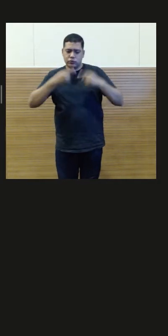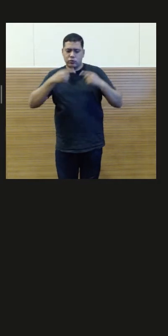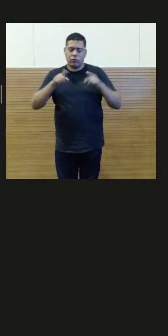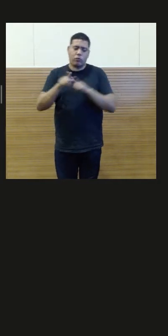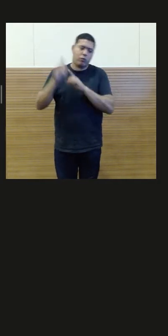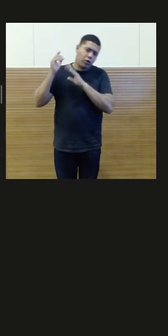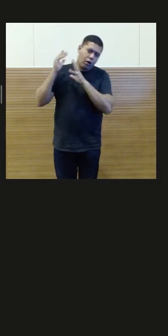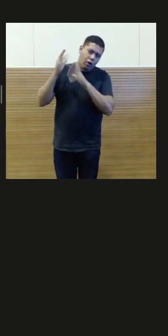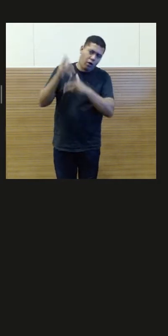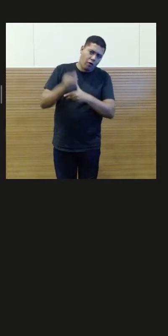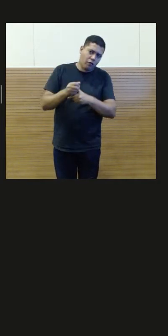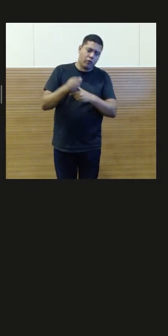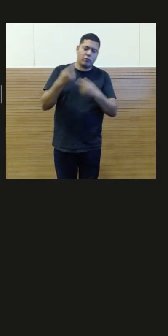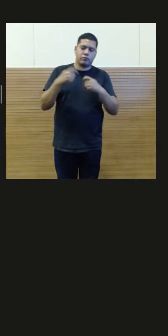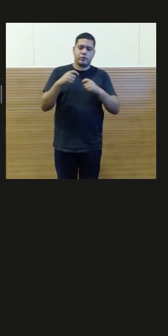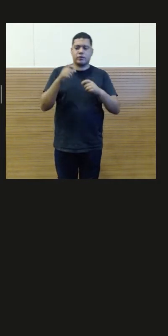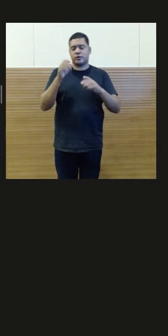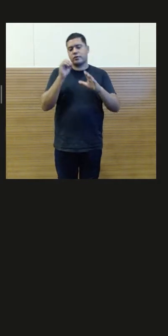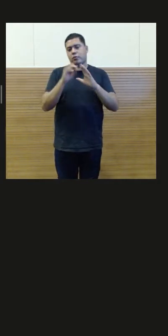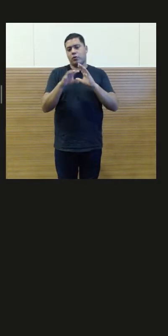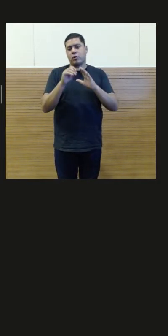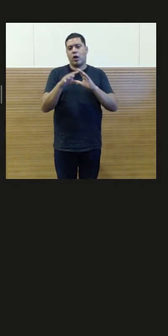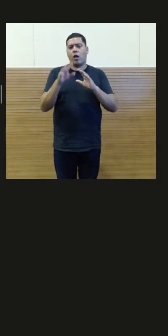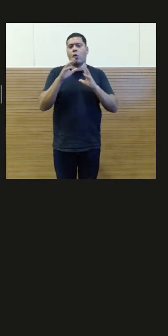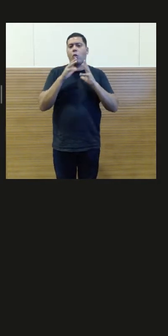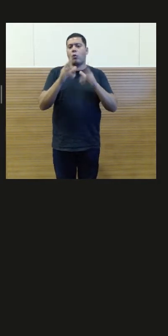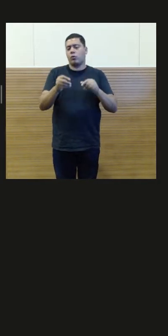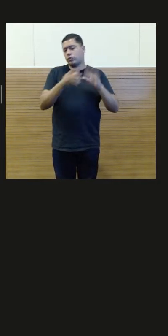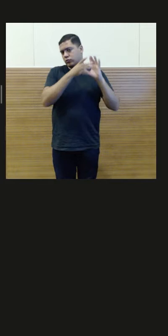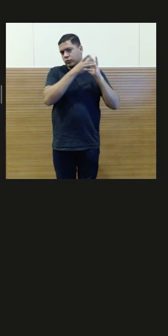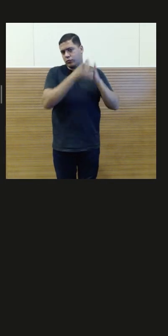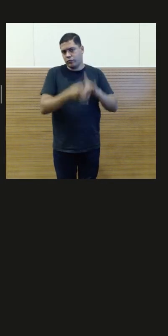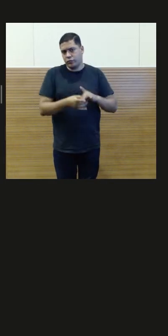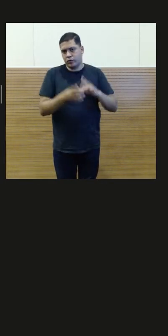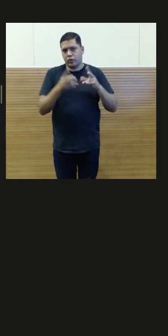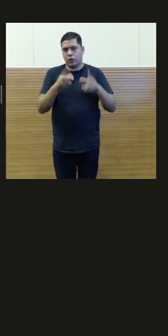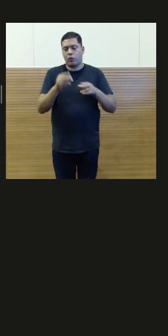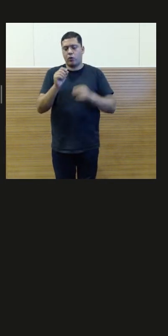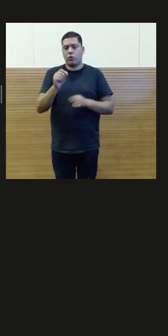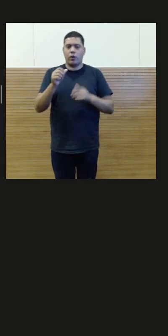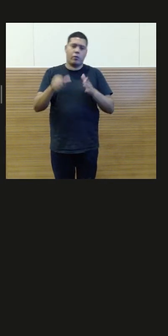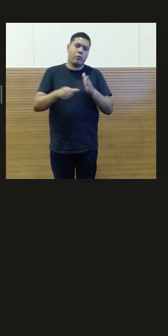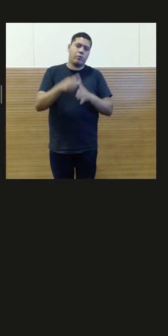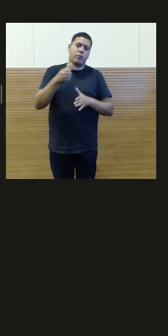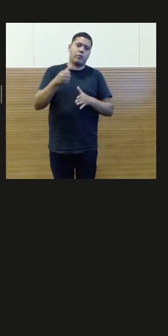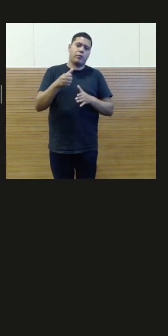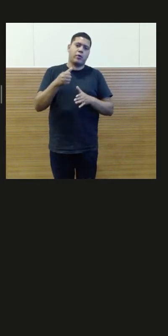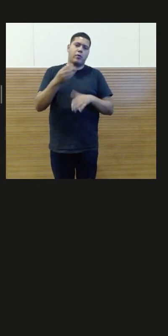the first principle of the theory and practice of nutrition science, including food guides.